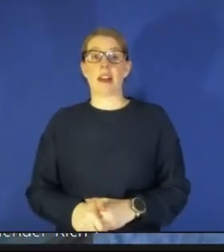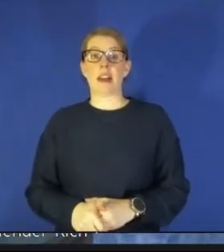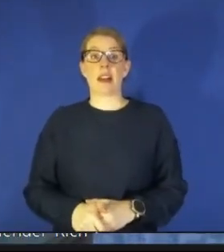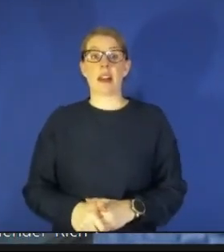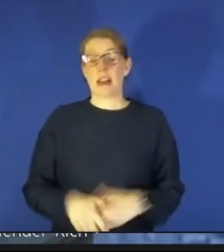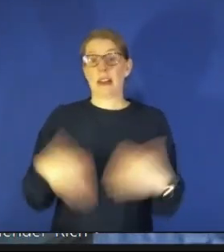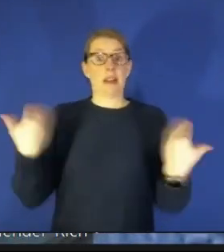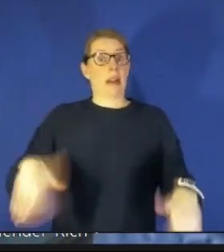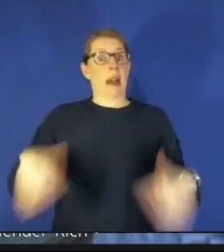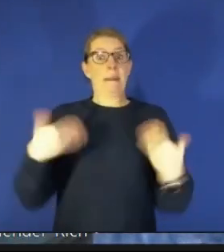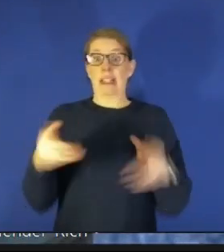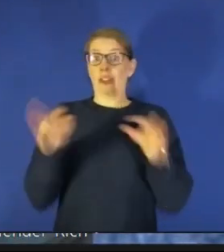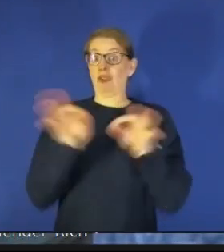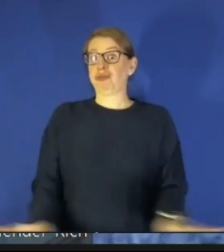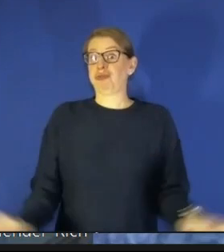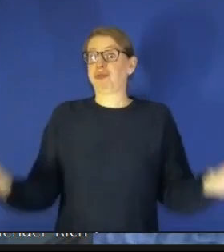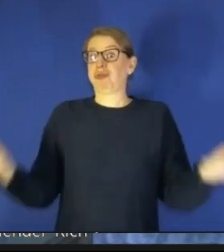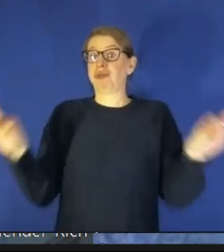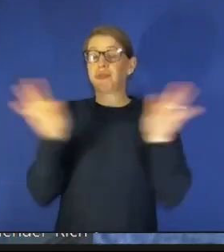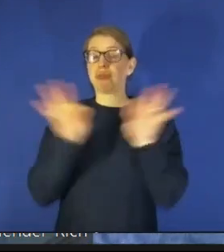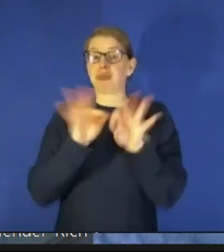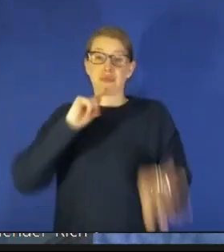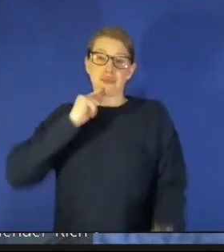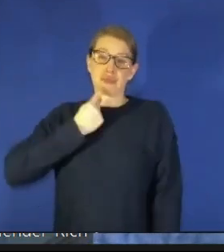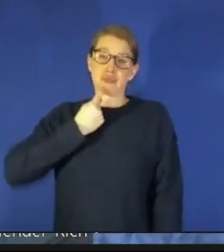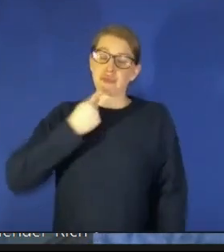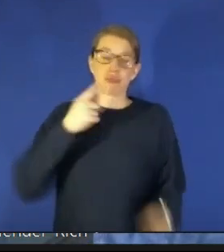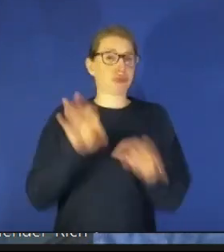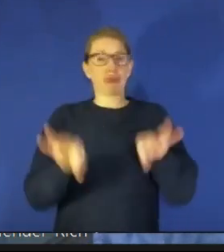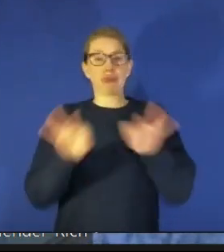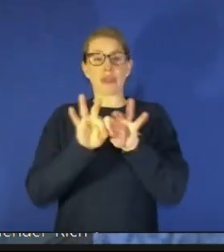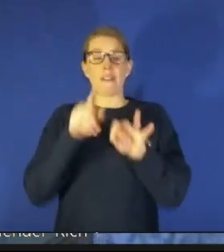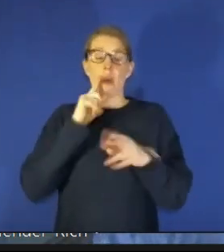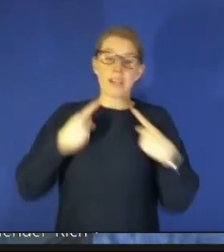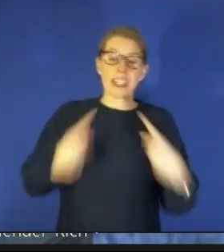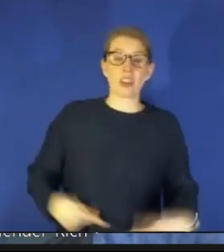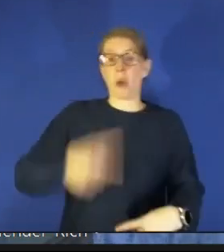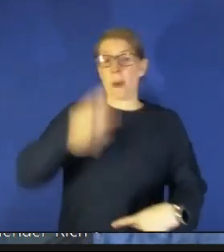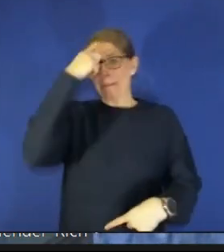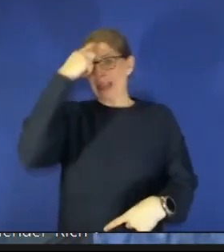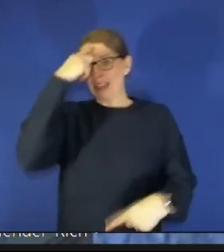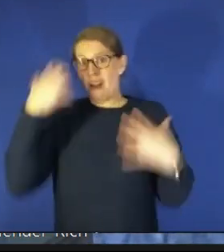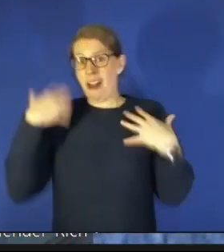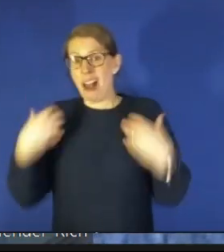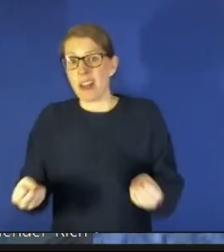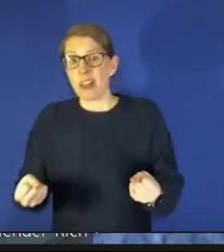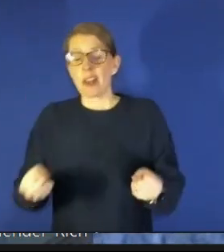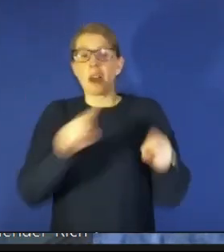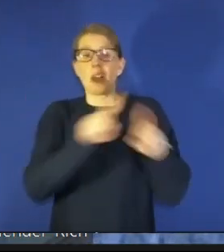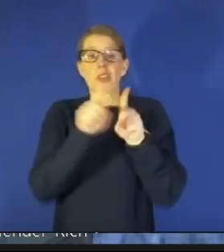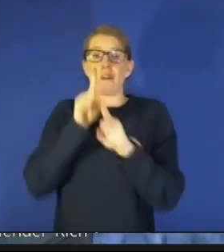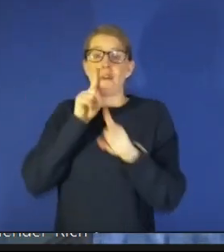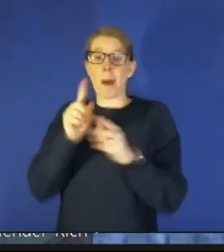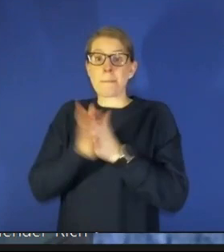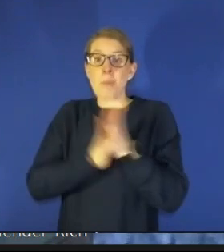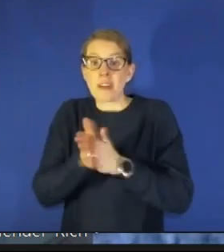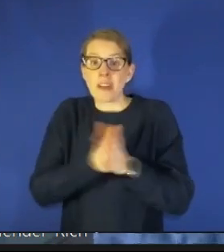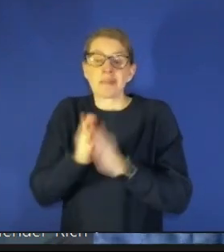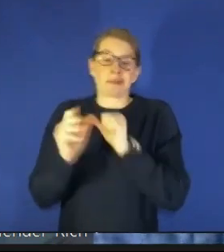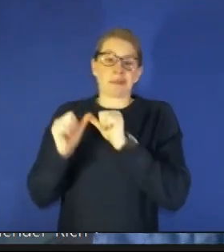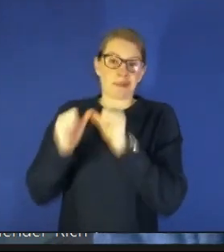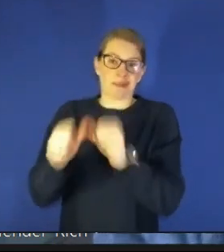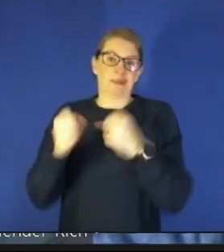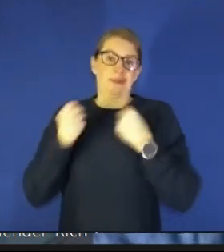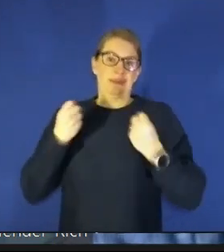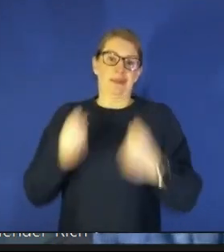it's critical, right? Those things are critically important for our physical health, for our mental health, and really just for our motivation to keep on going. And I like